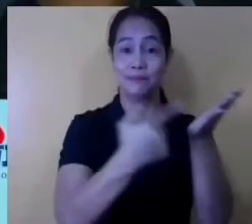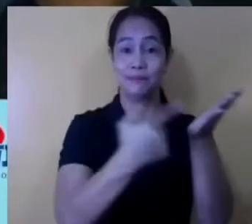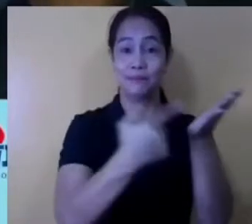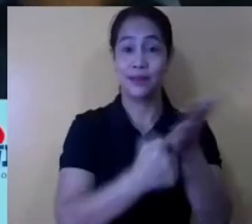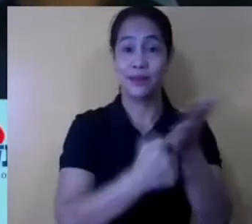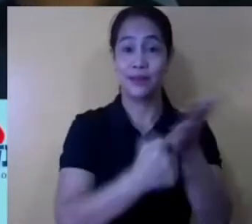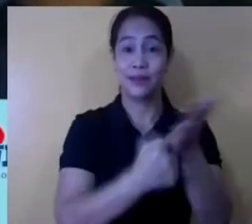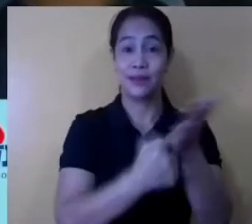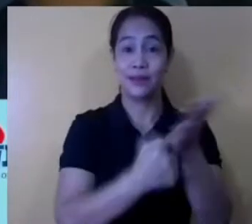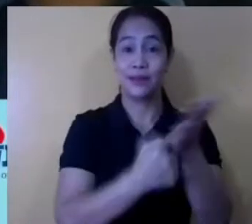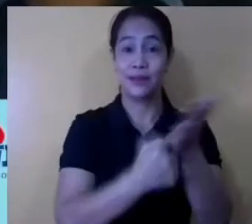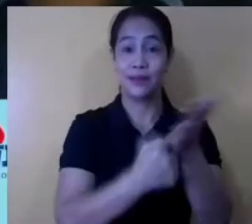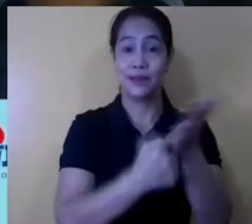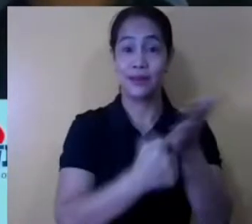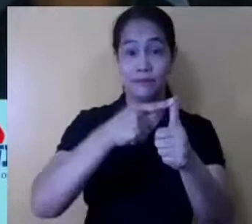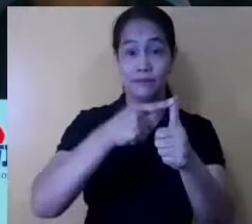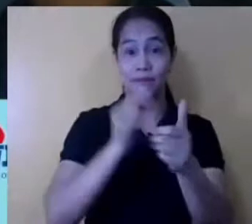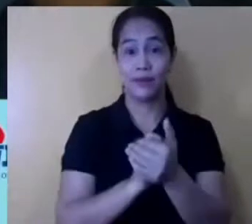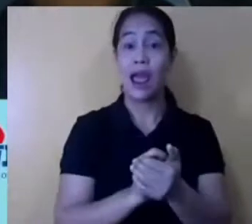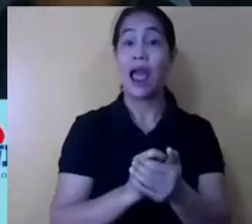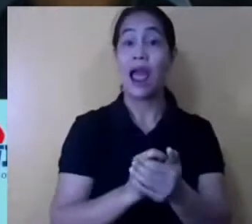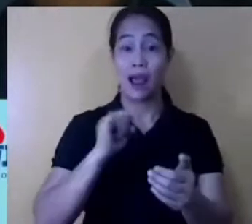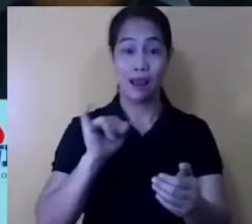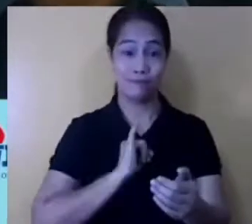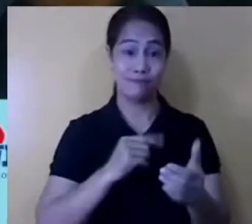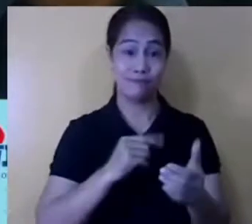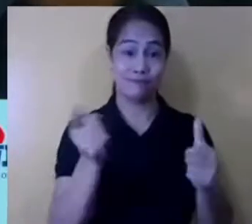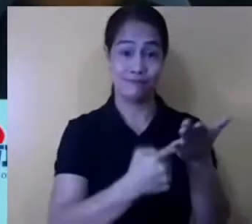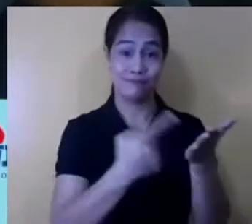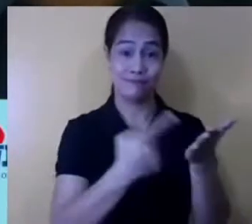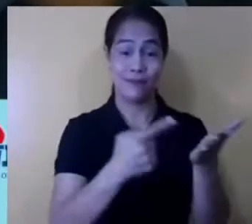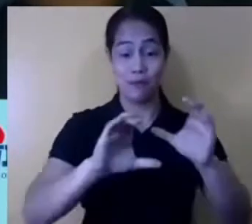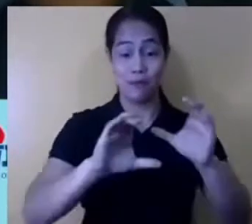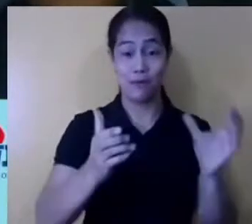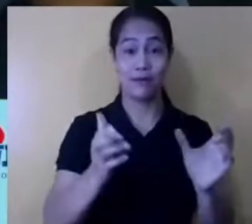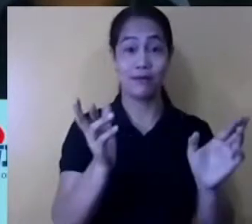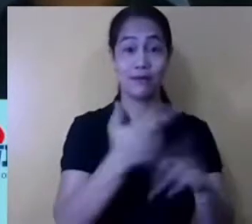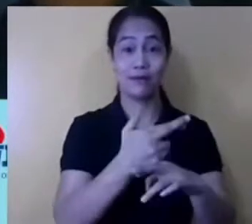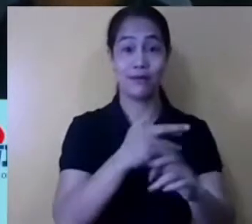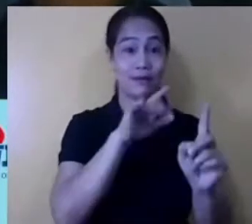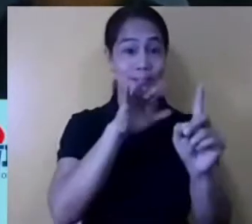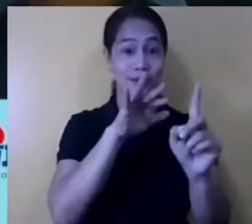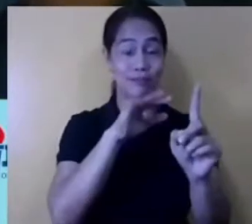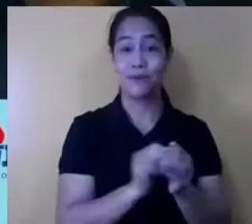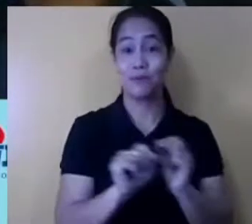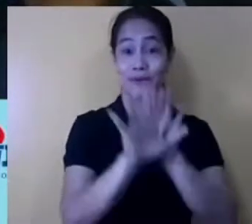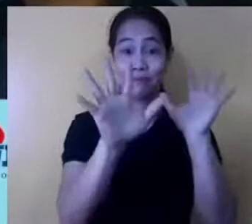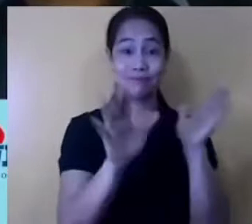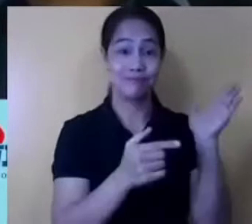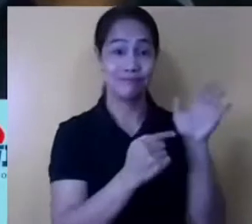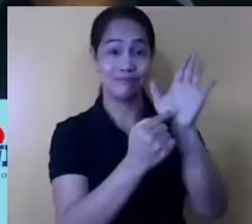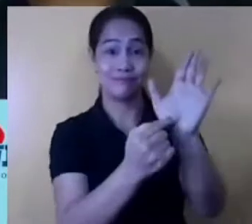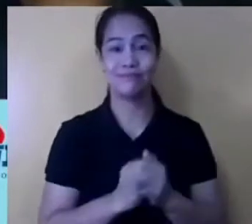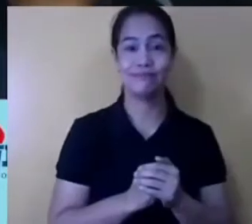I will be discussing with you our classroom observable indicators as highlighted on your screen. We